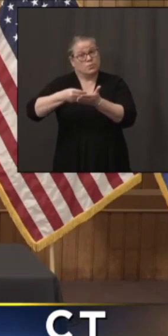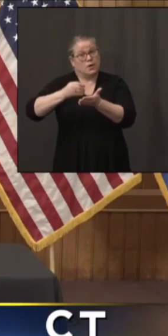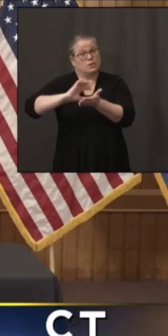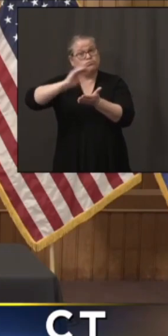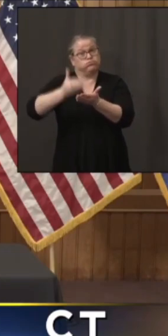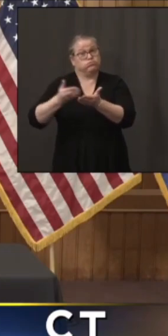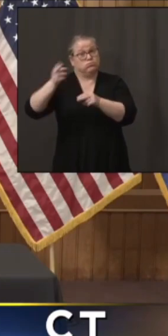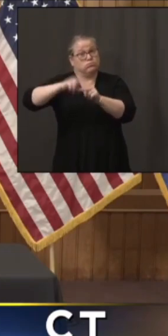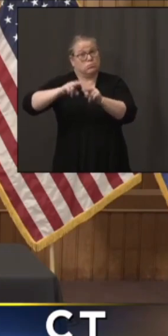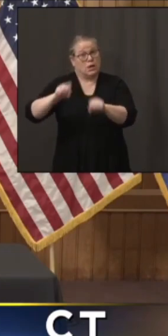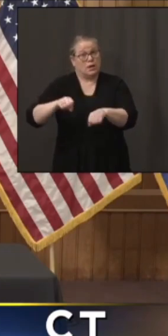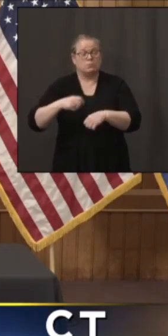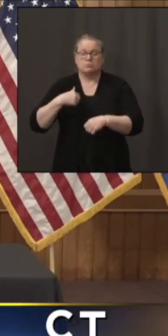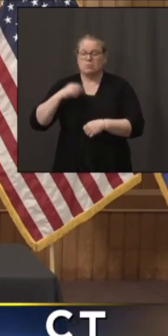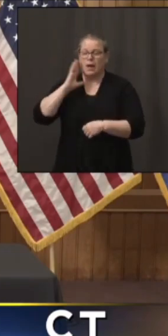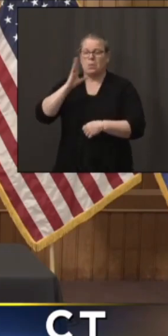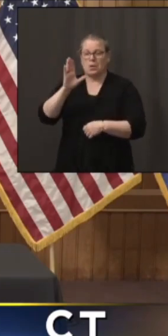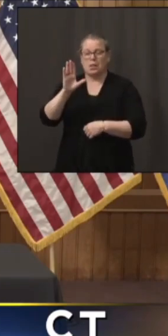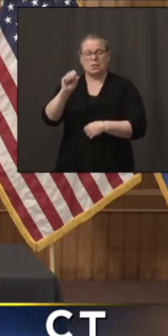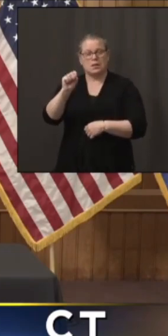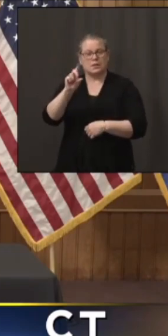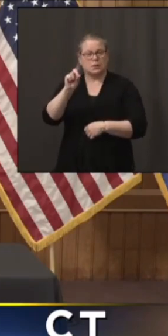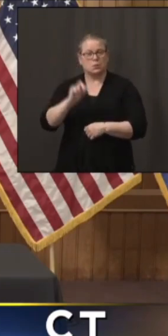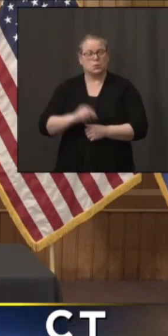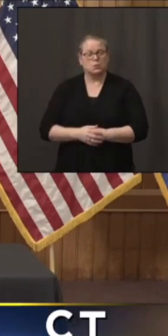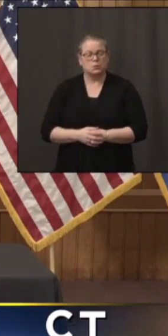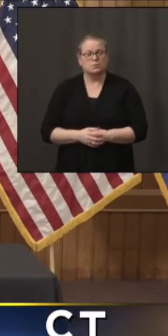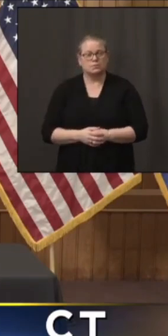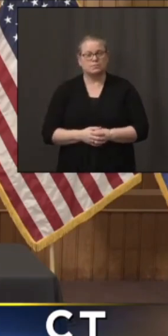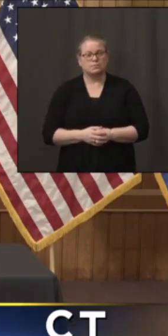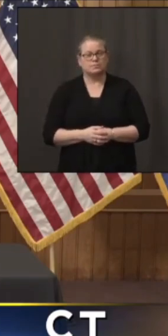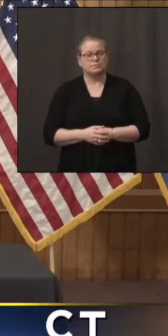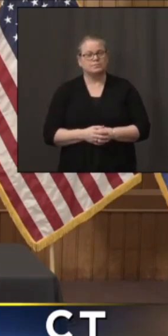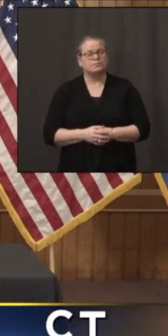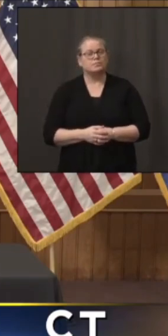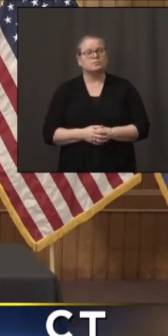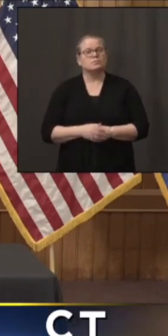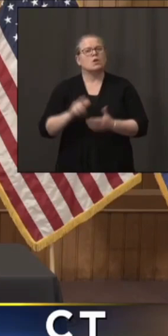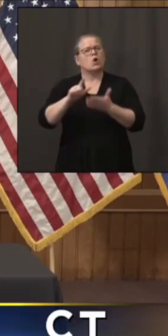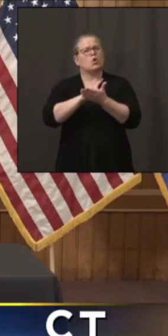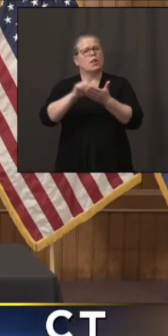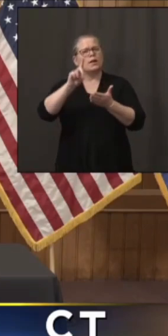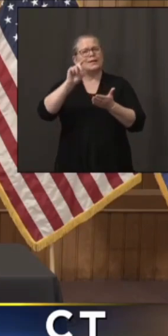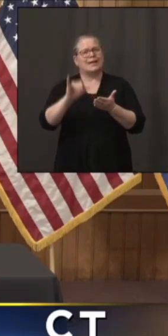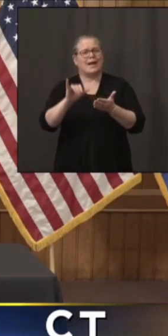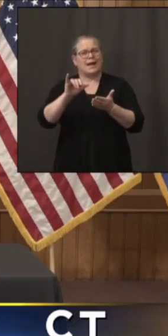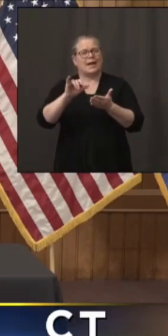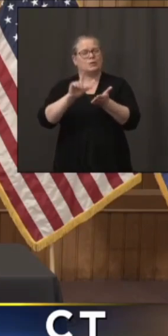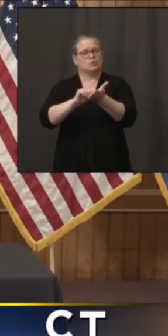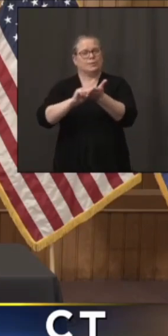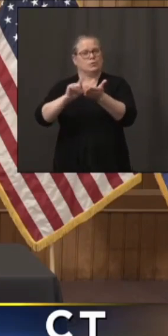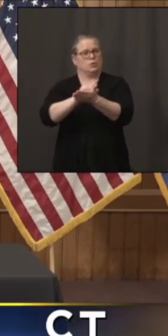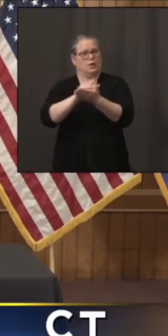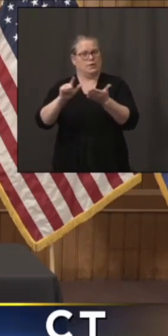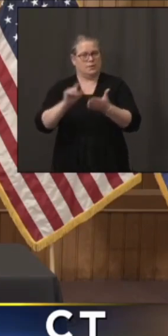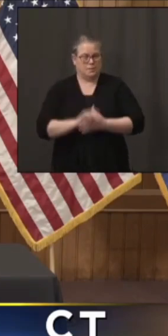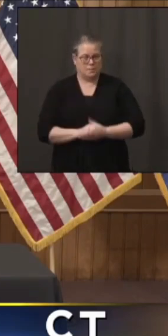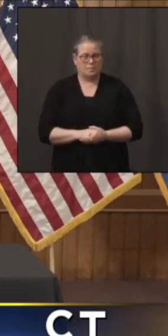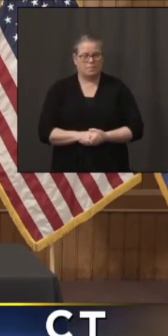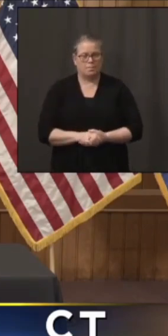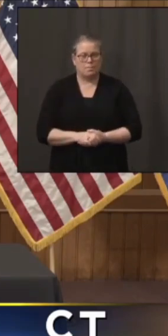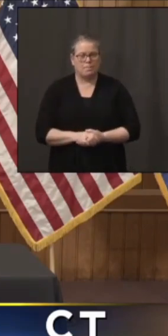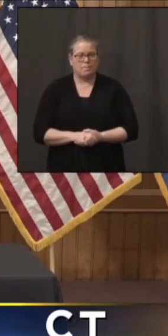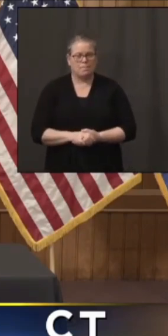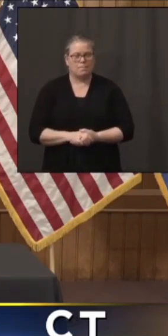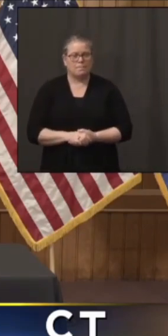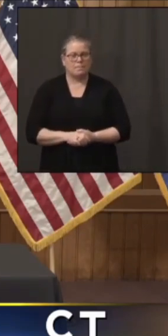Day of New London. Hi, this is probably a question for Josh. Going off of what you said earlier, you were talking a bit about,